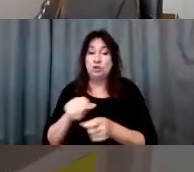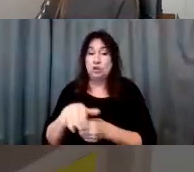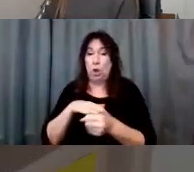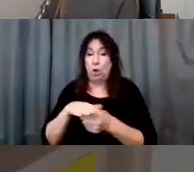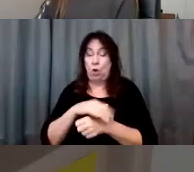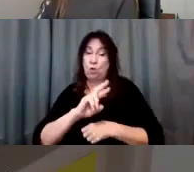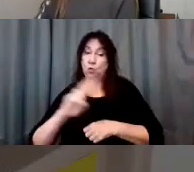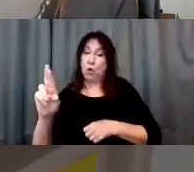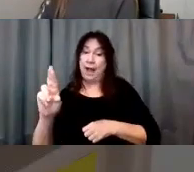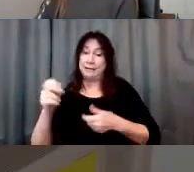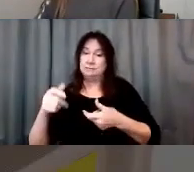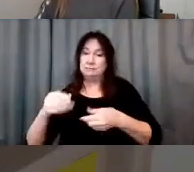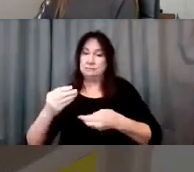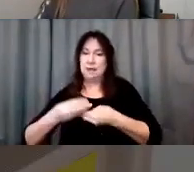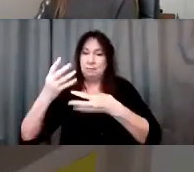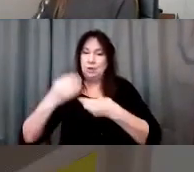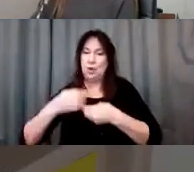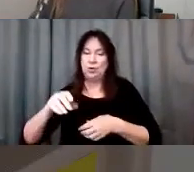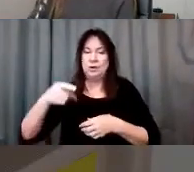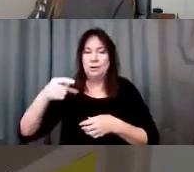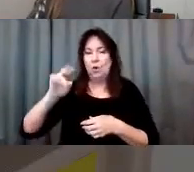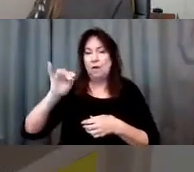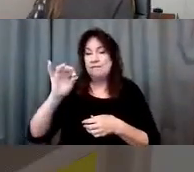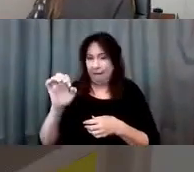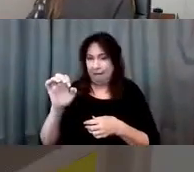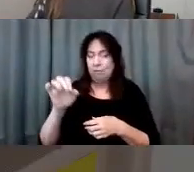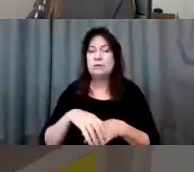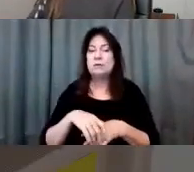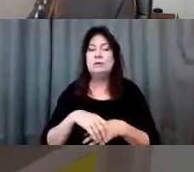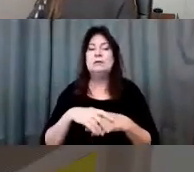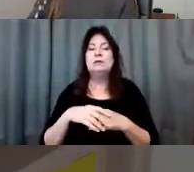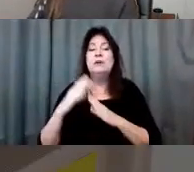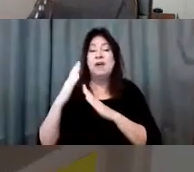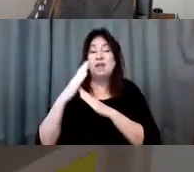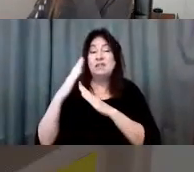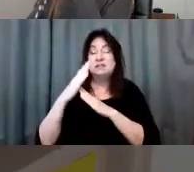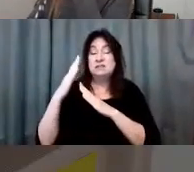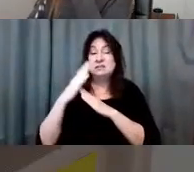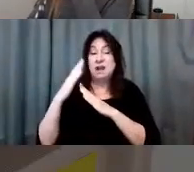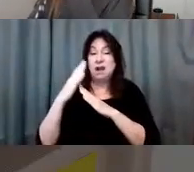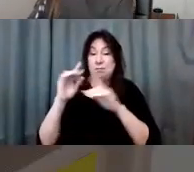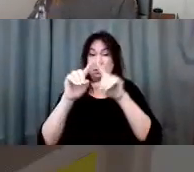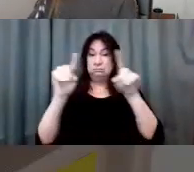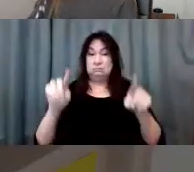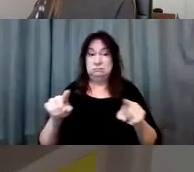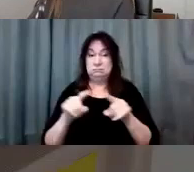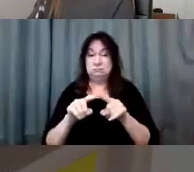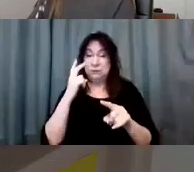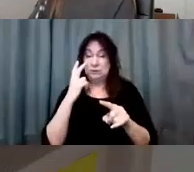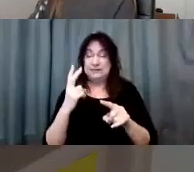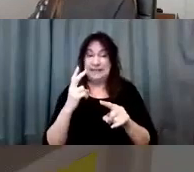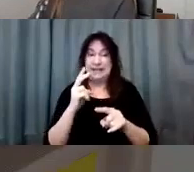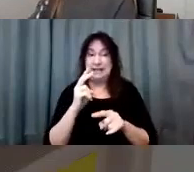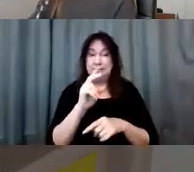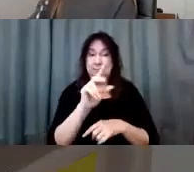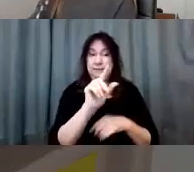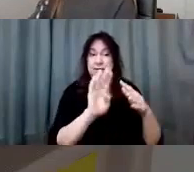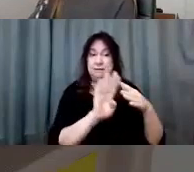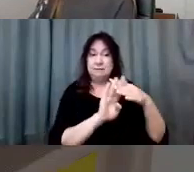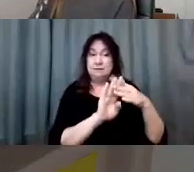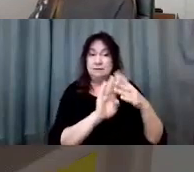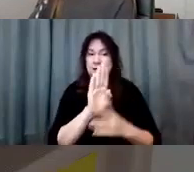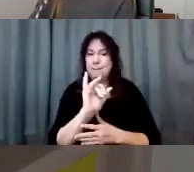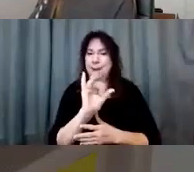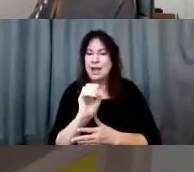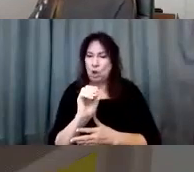right-hand side to upload a profile. And at the top of this window, there's a tab that reads Bio.